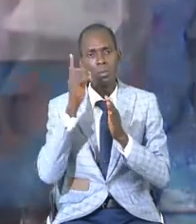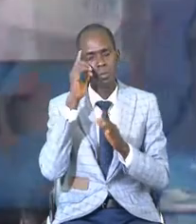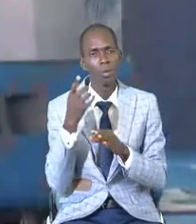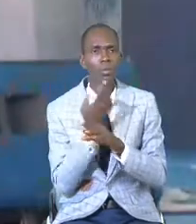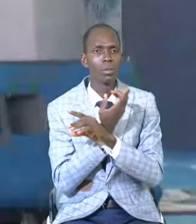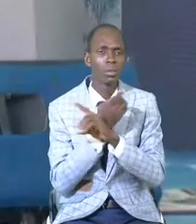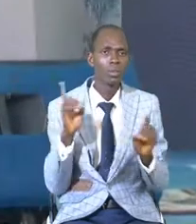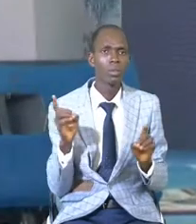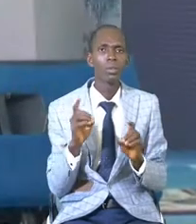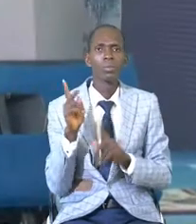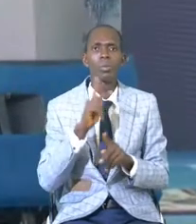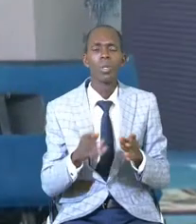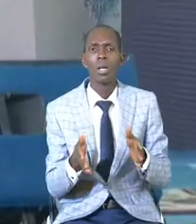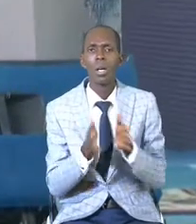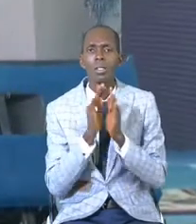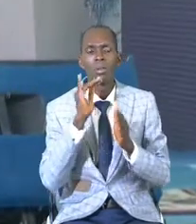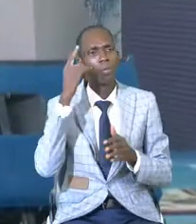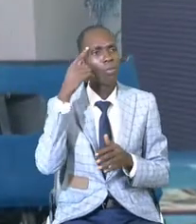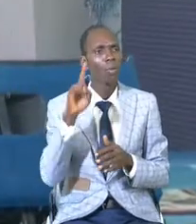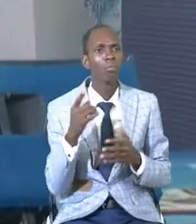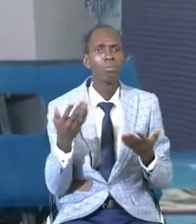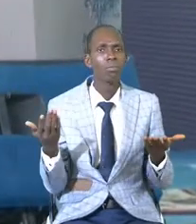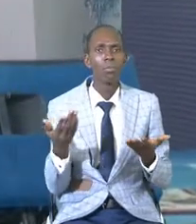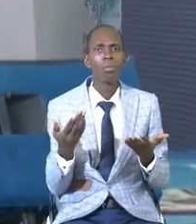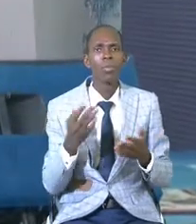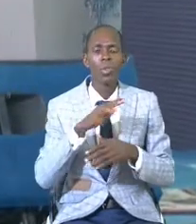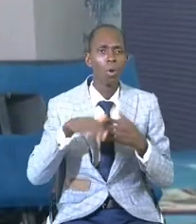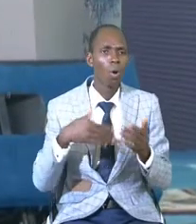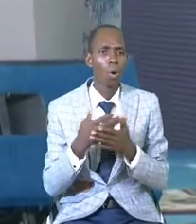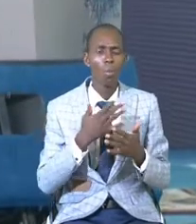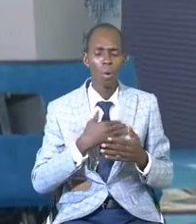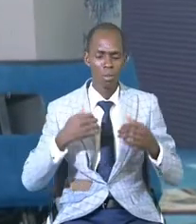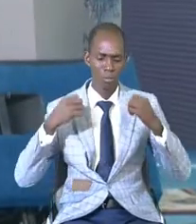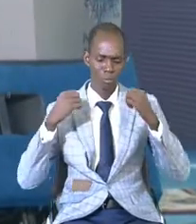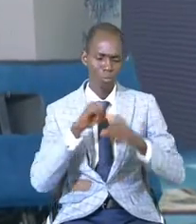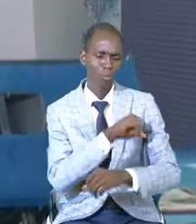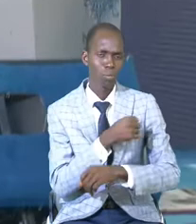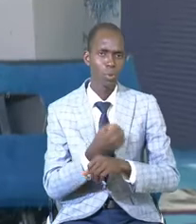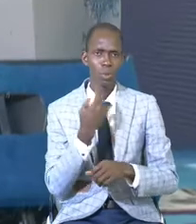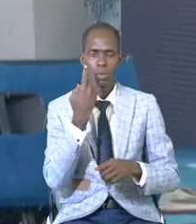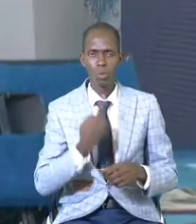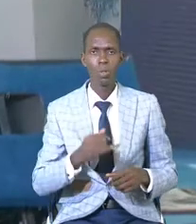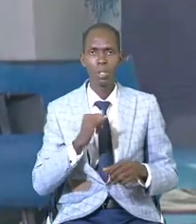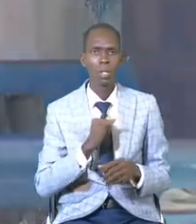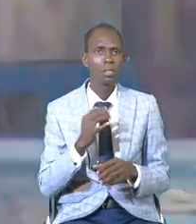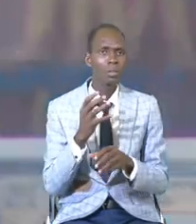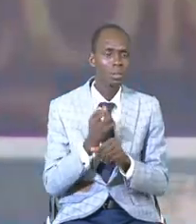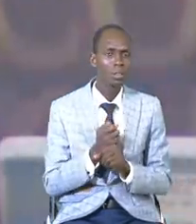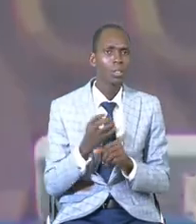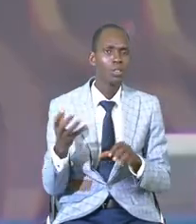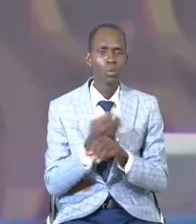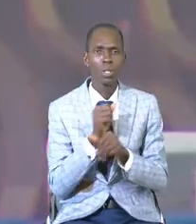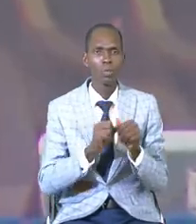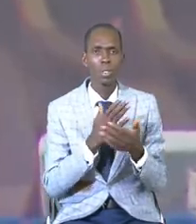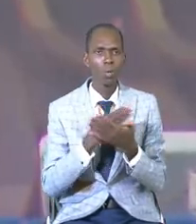see the people that are asking, all my strength is gone, all my money is gone, everything I got in life is gone, they took everything away from me and